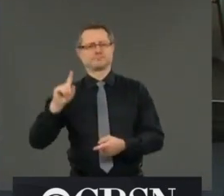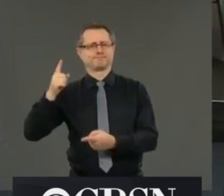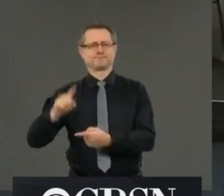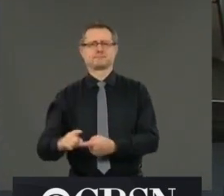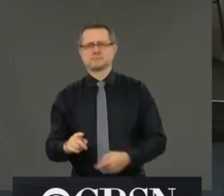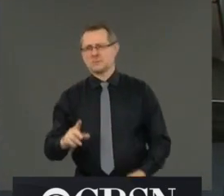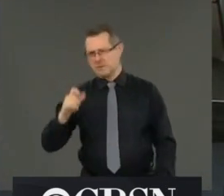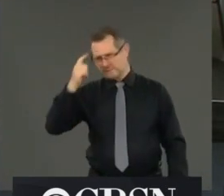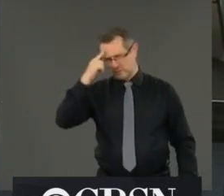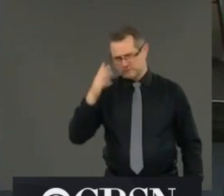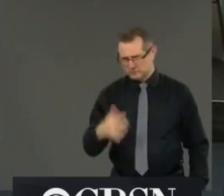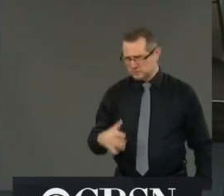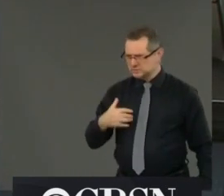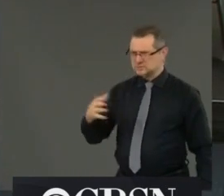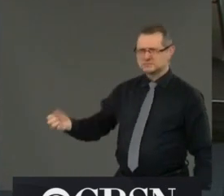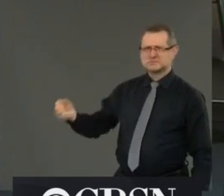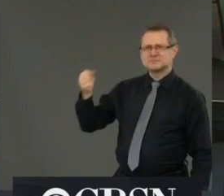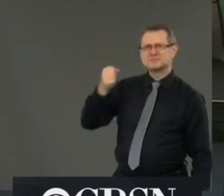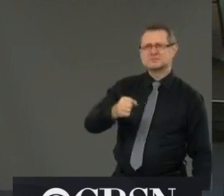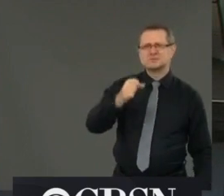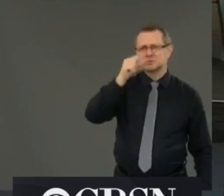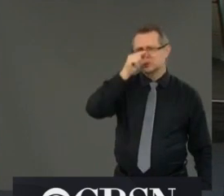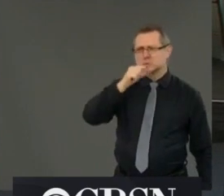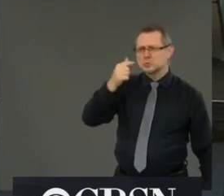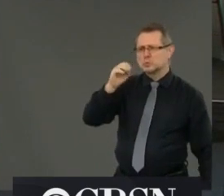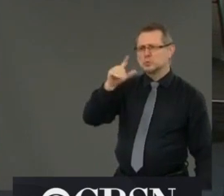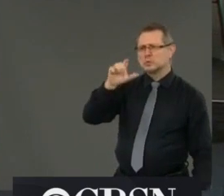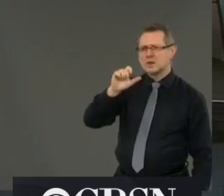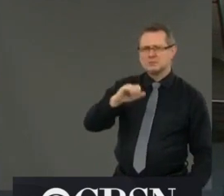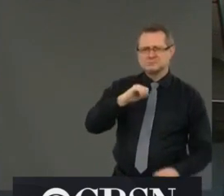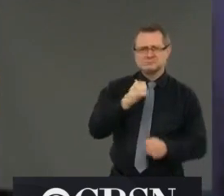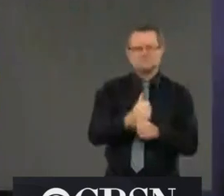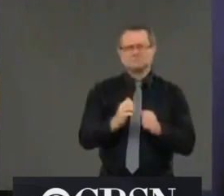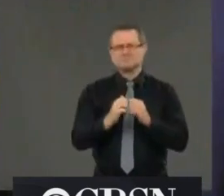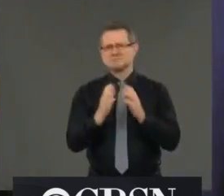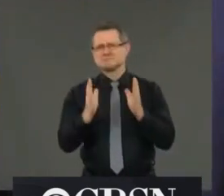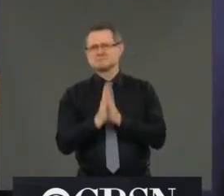Google to do a website. We hired 3,000 people,